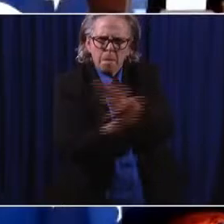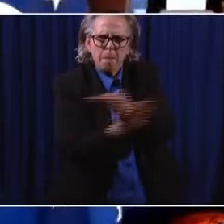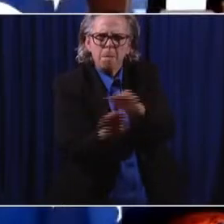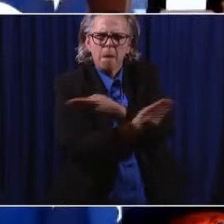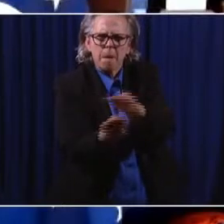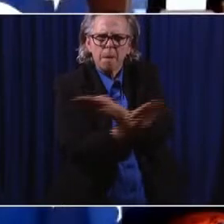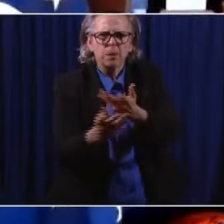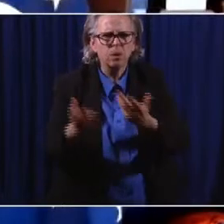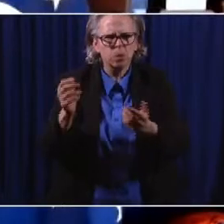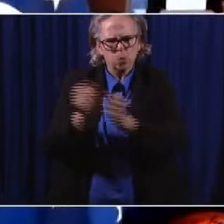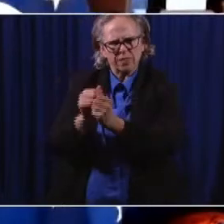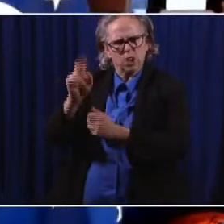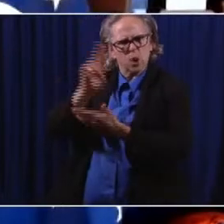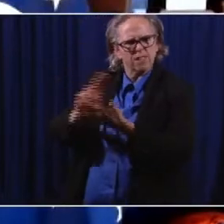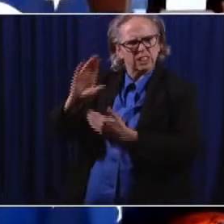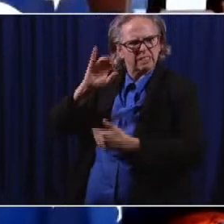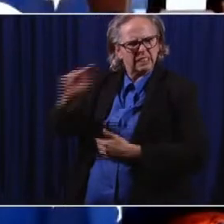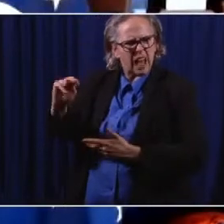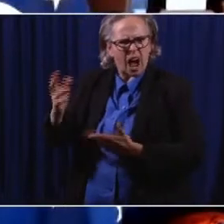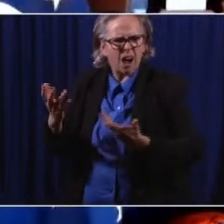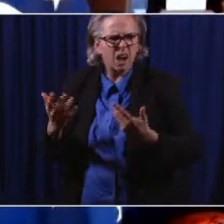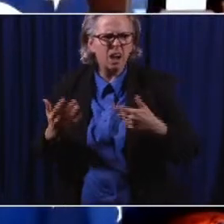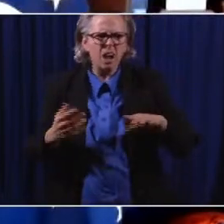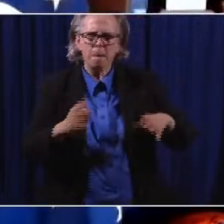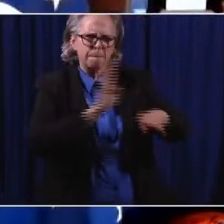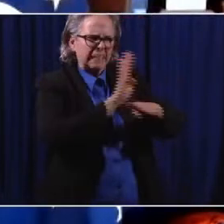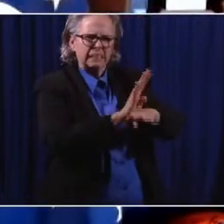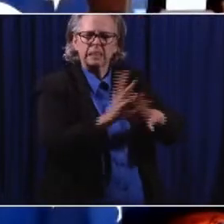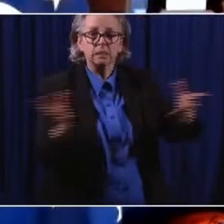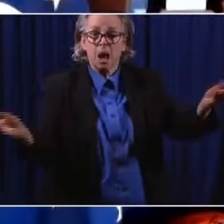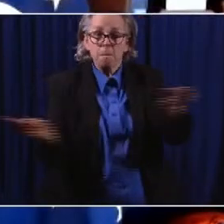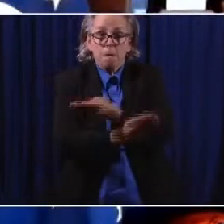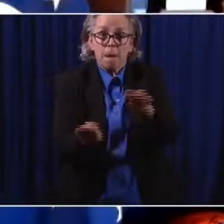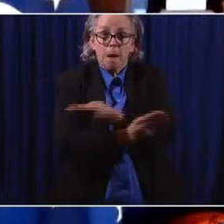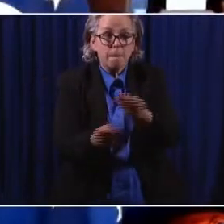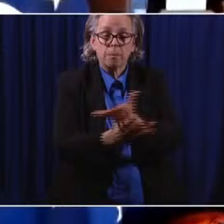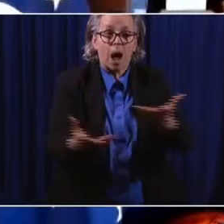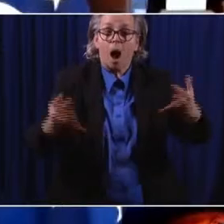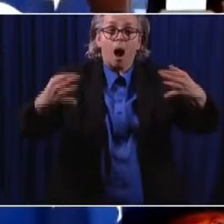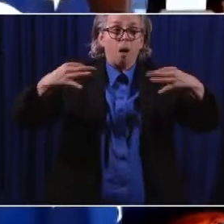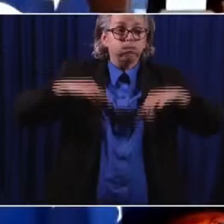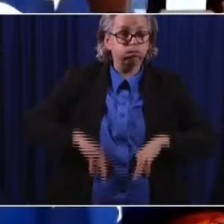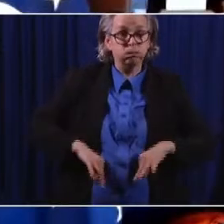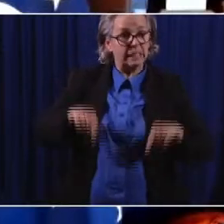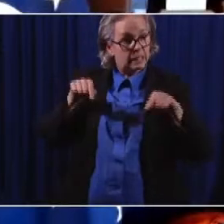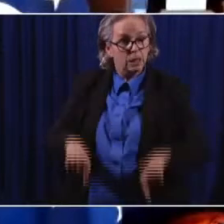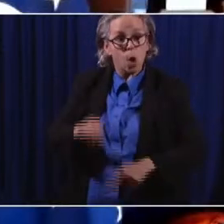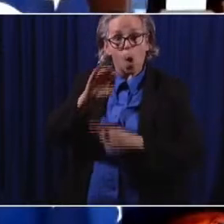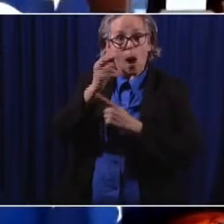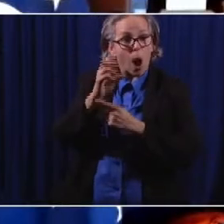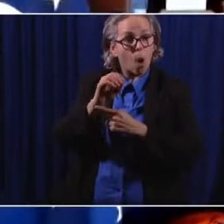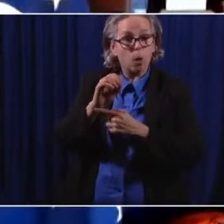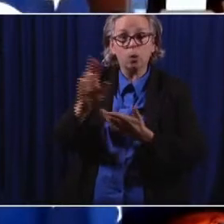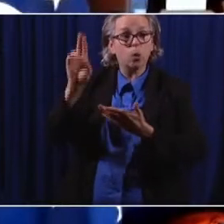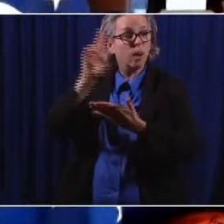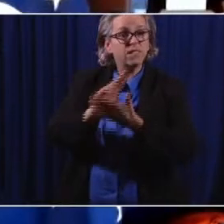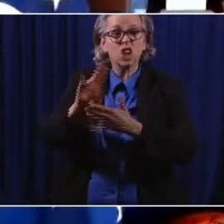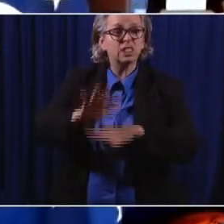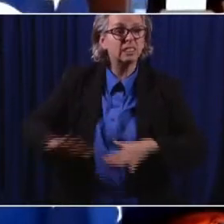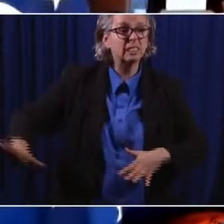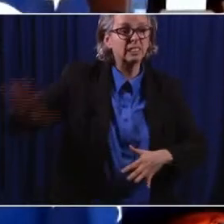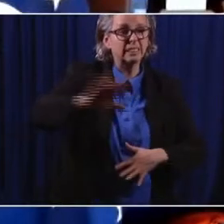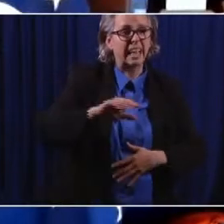becoming more entrepreneurial. Additionally, at Ohio University, the AEIOU